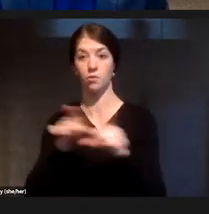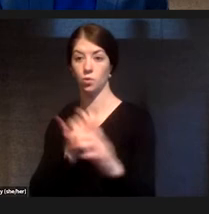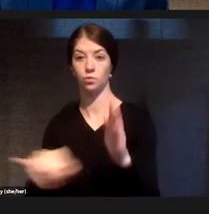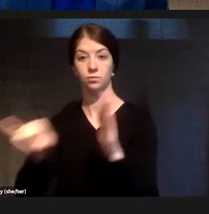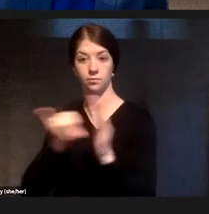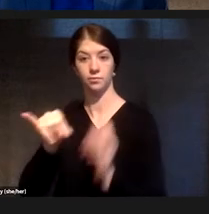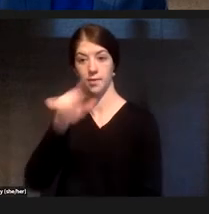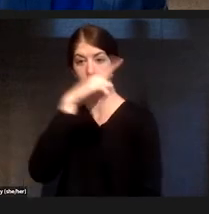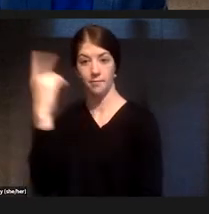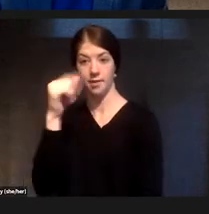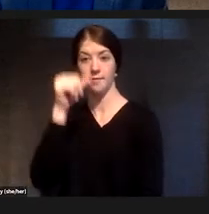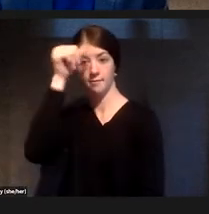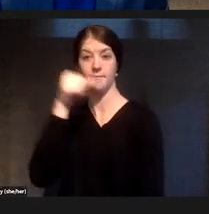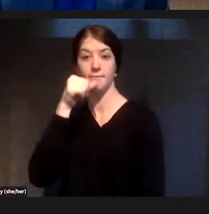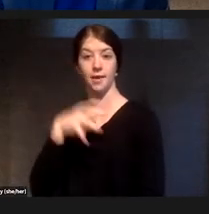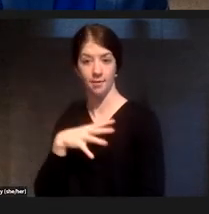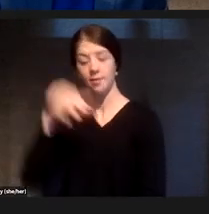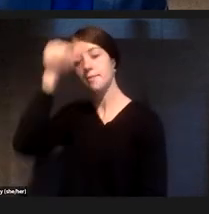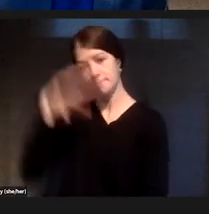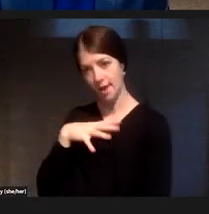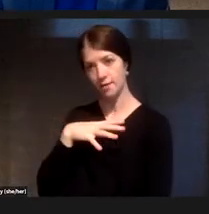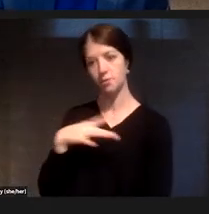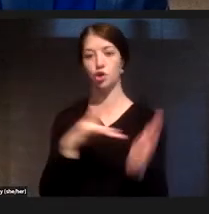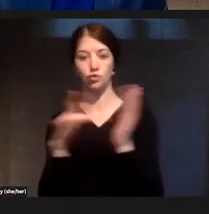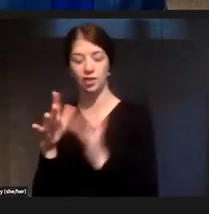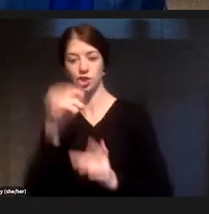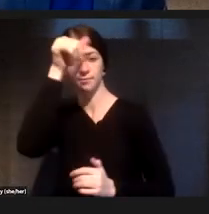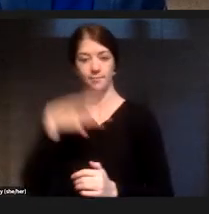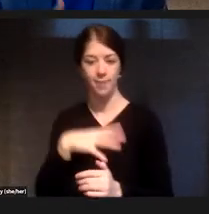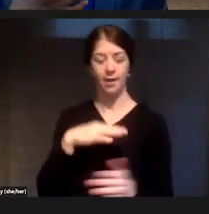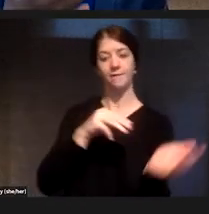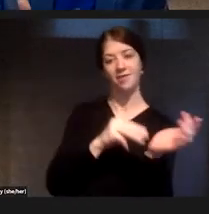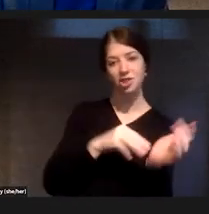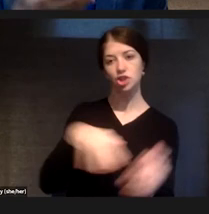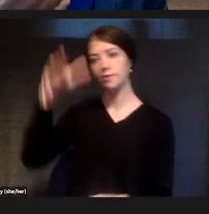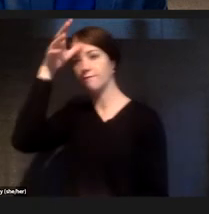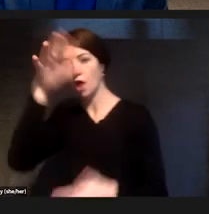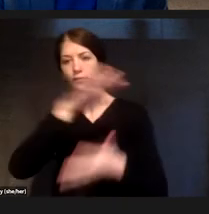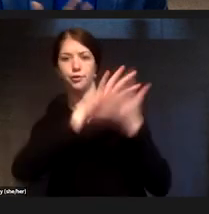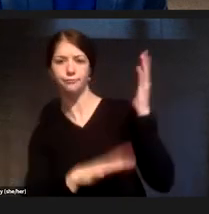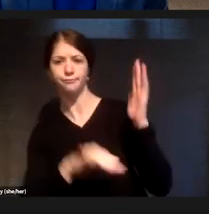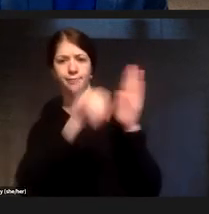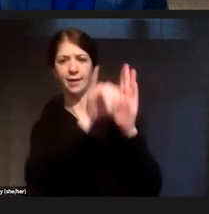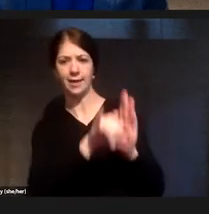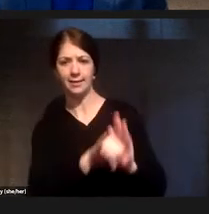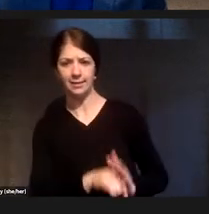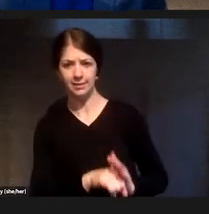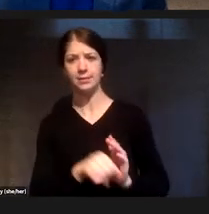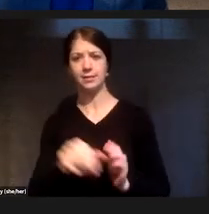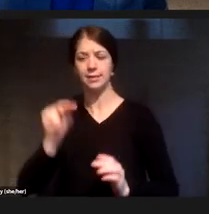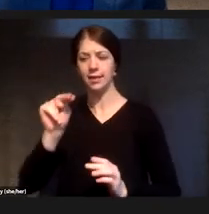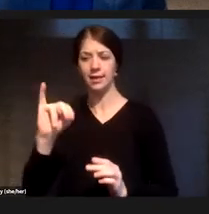a Nigerian man, a Christian man, a physician, a father. And I tell people that it's all of these identities wrapped into